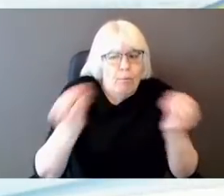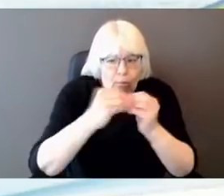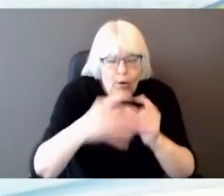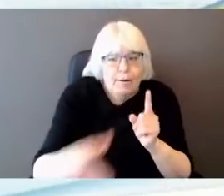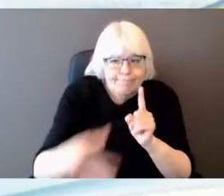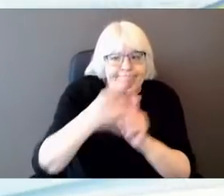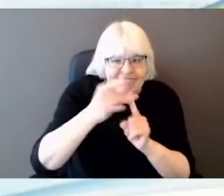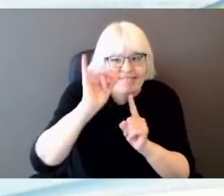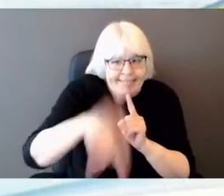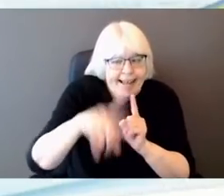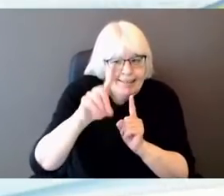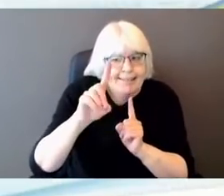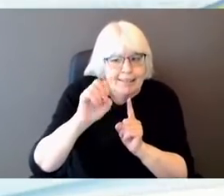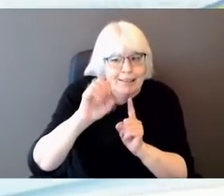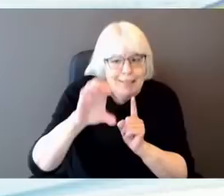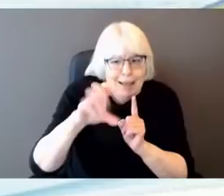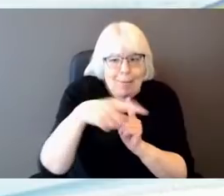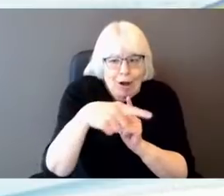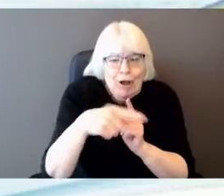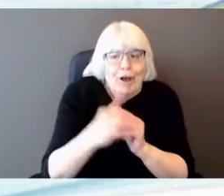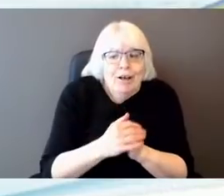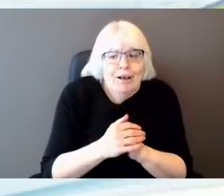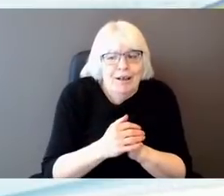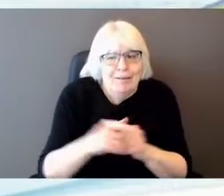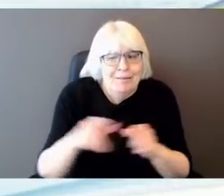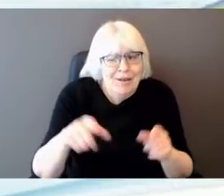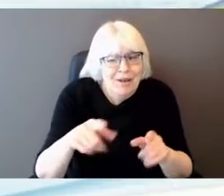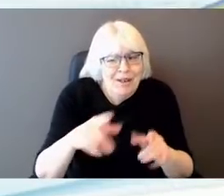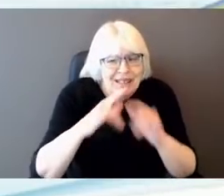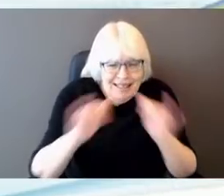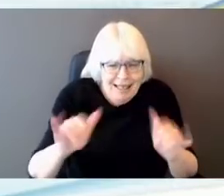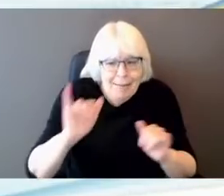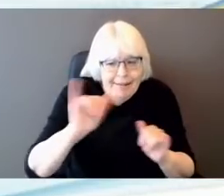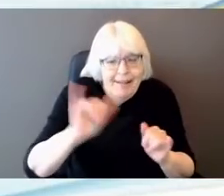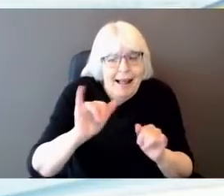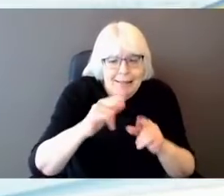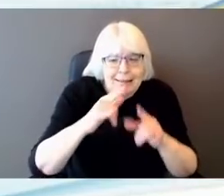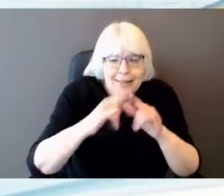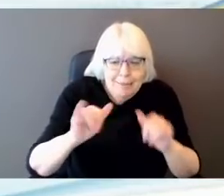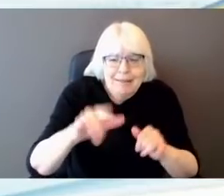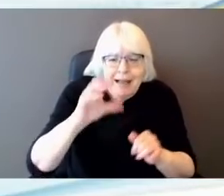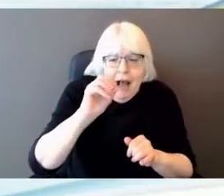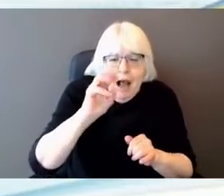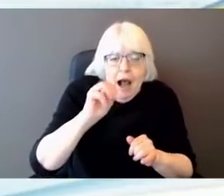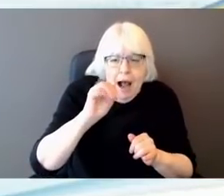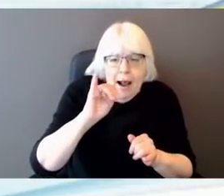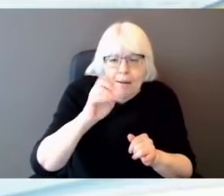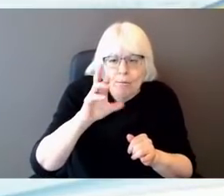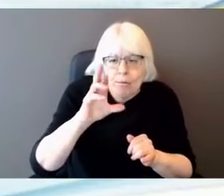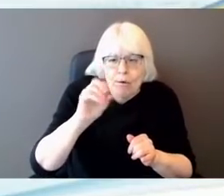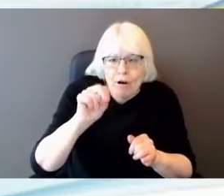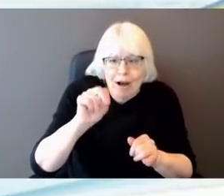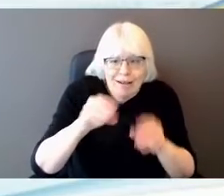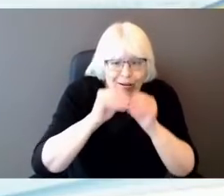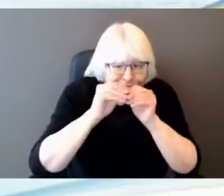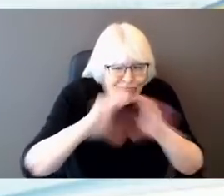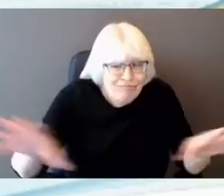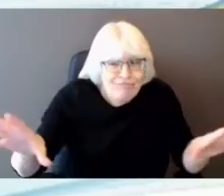Omicron sort of take over the pandemic here in PEI, making up more than 90% of all the cases being